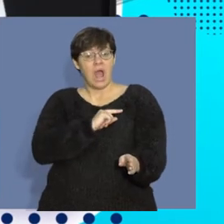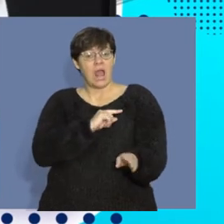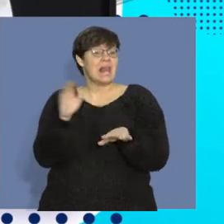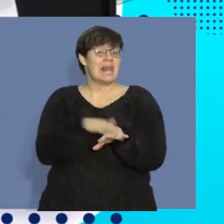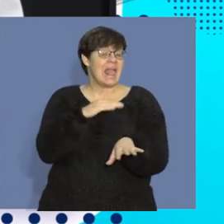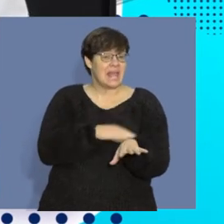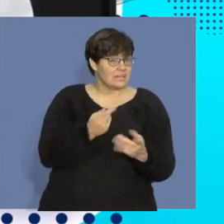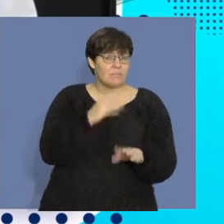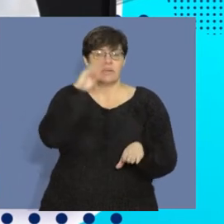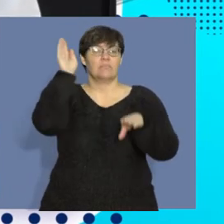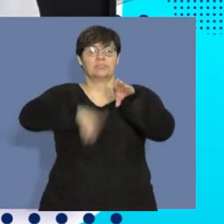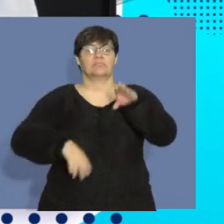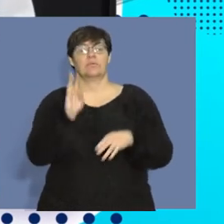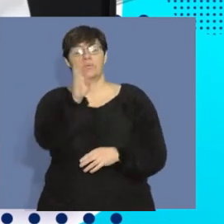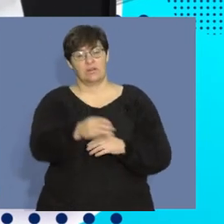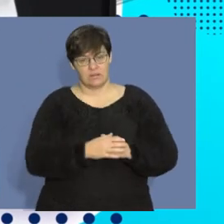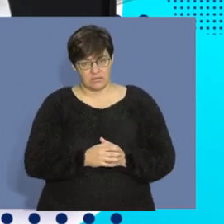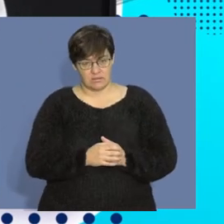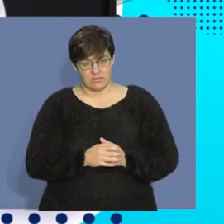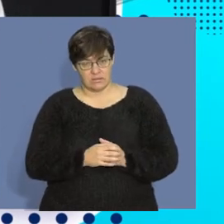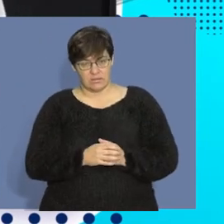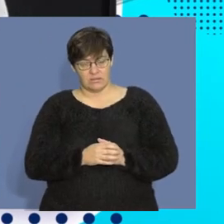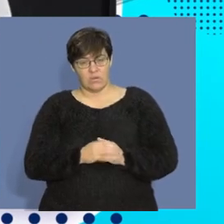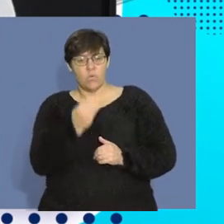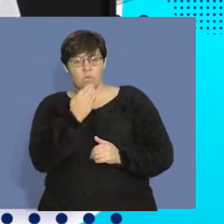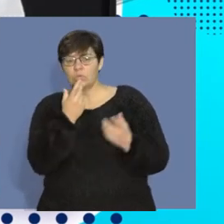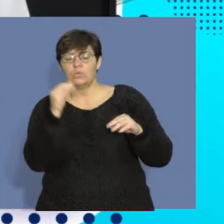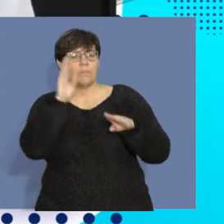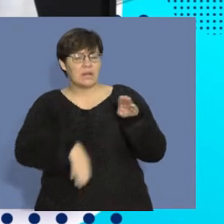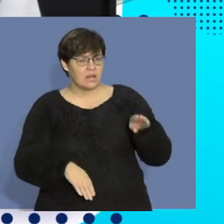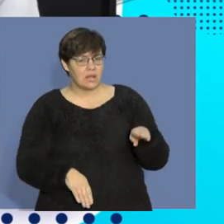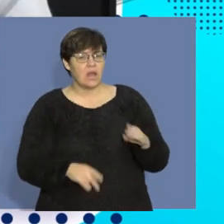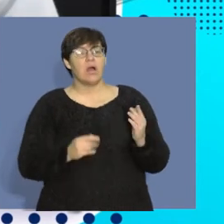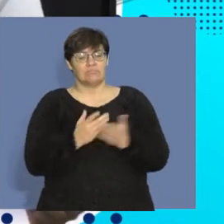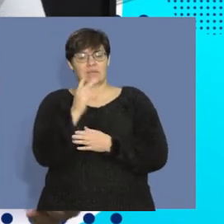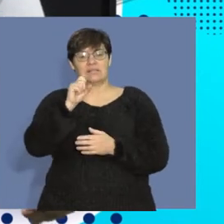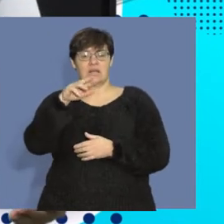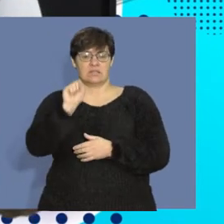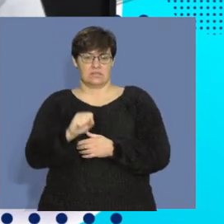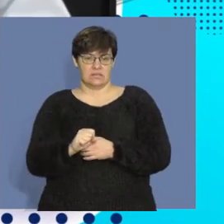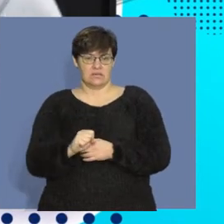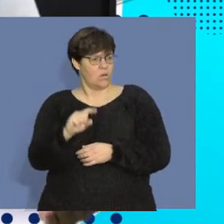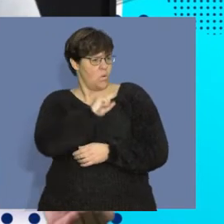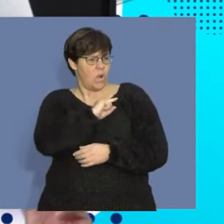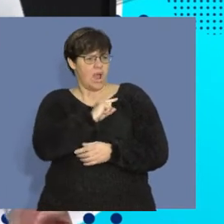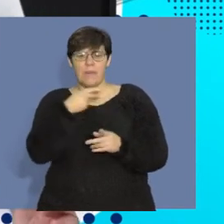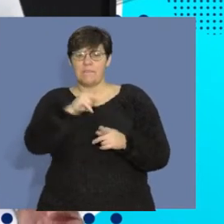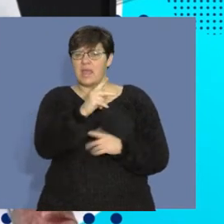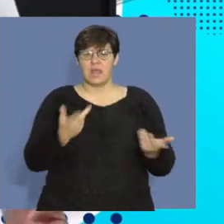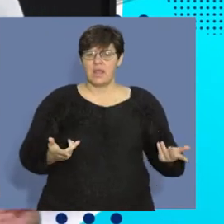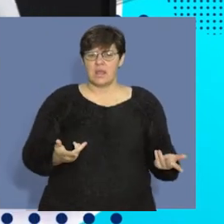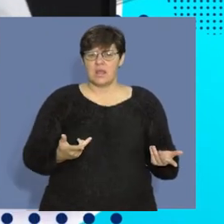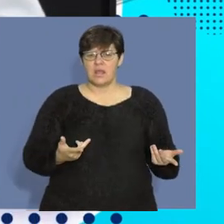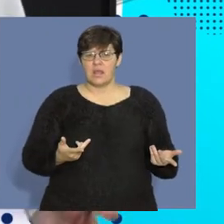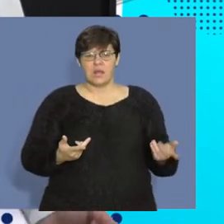this is not done timeously, you're going to have a penalty that is imposed by SARS unnecessarily. Why do we have to pay for